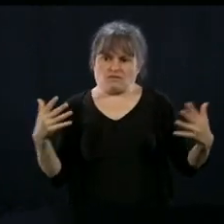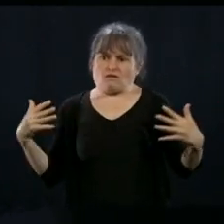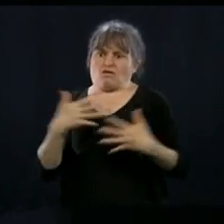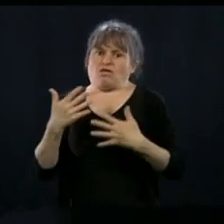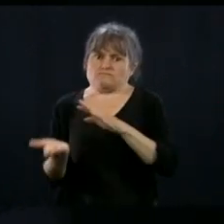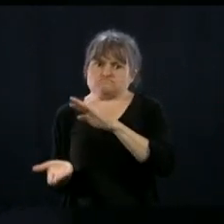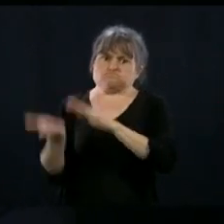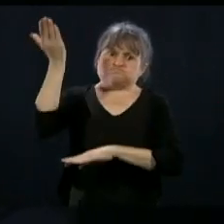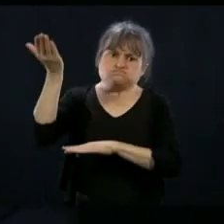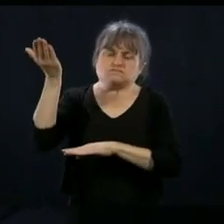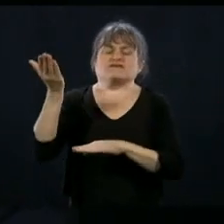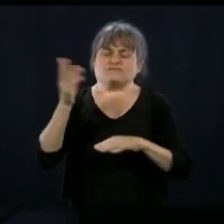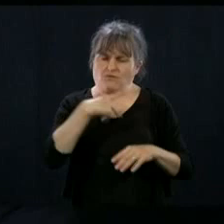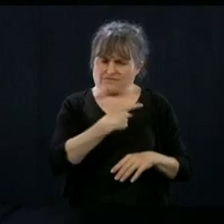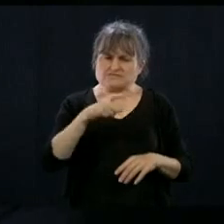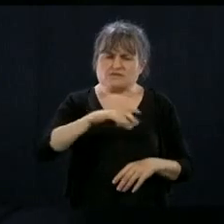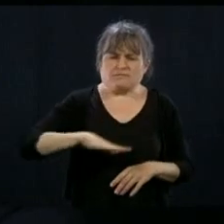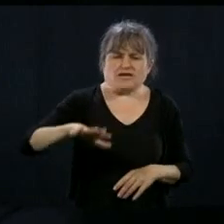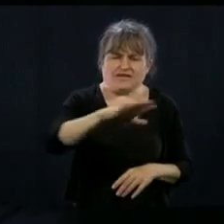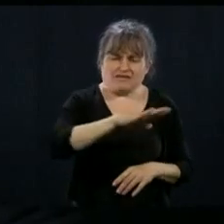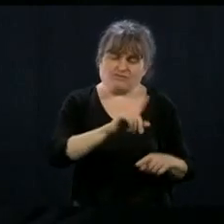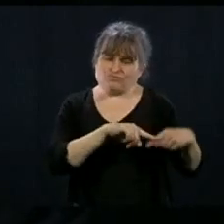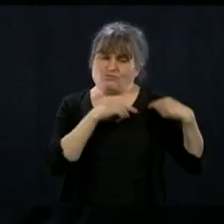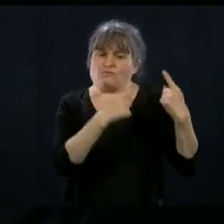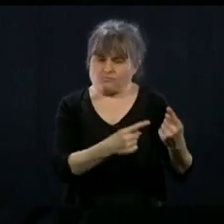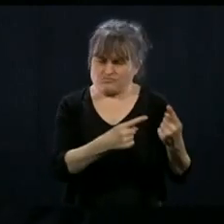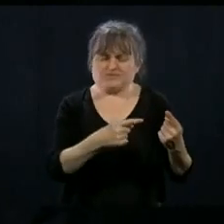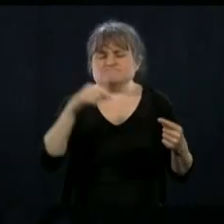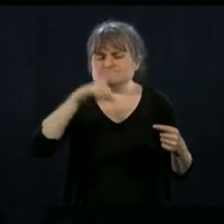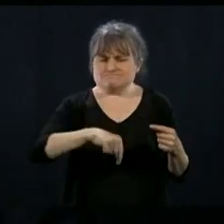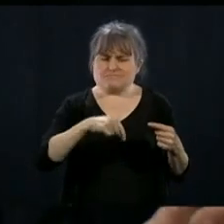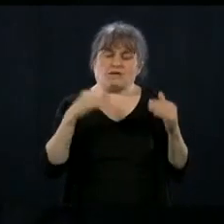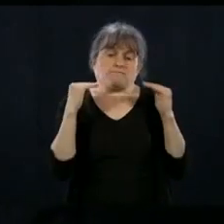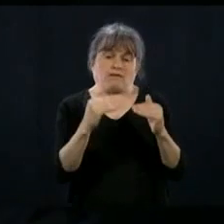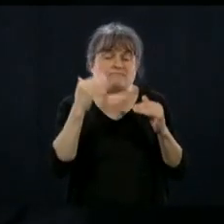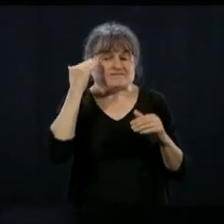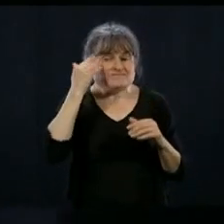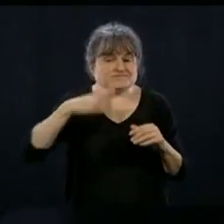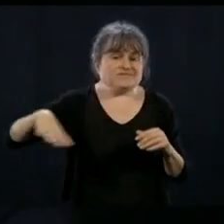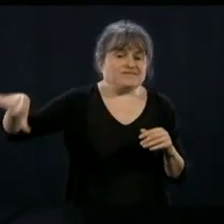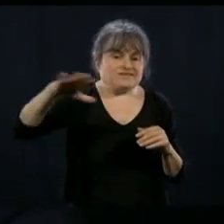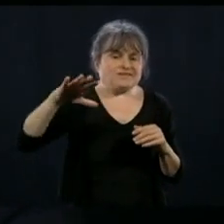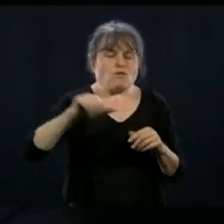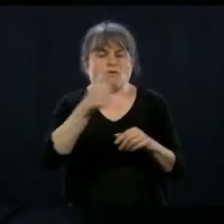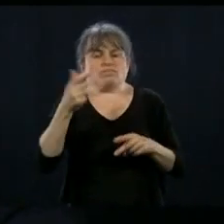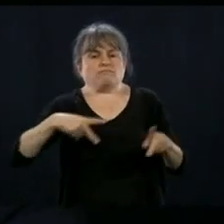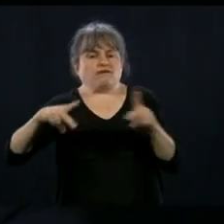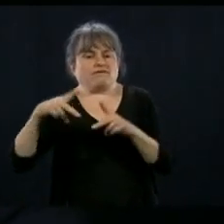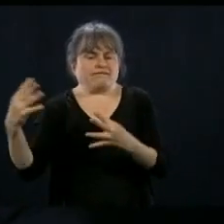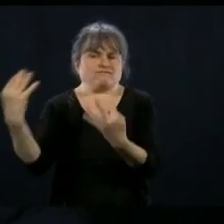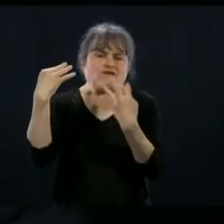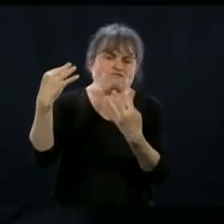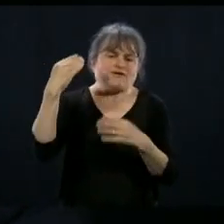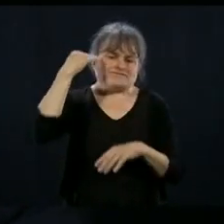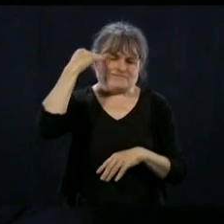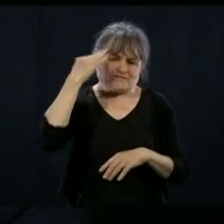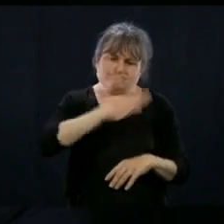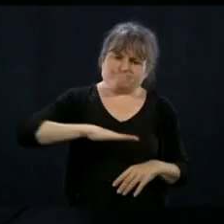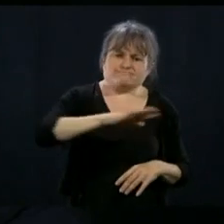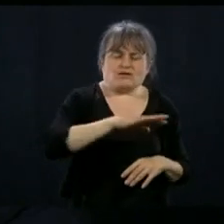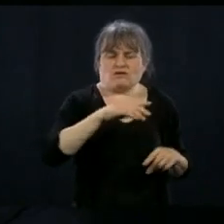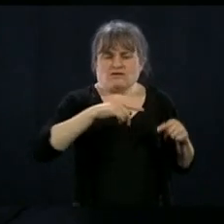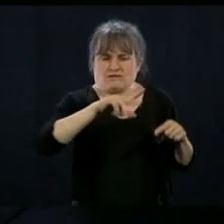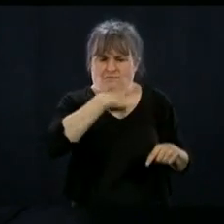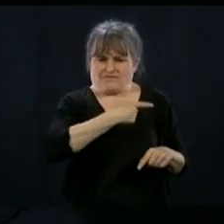very well be bad surprises. Here in Quebec, and we've always been reputed for that, even when there's, heat waves